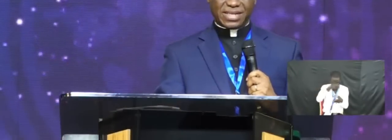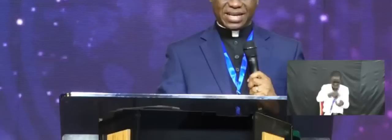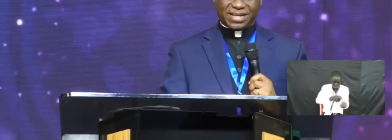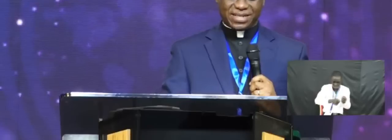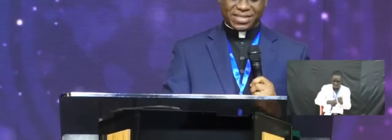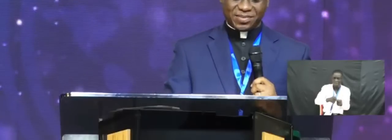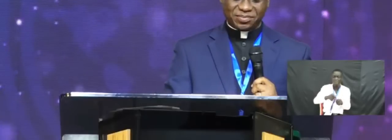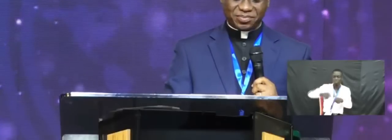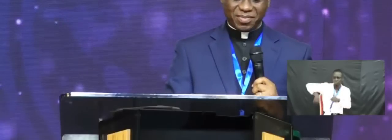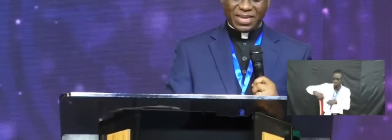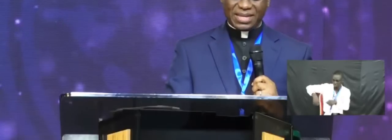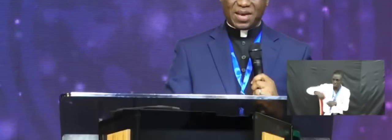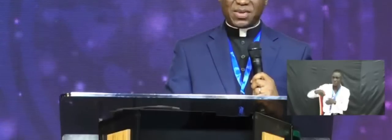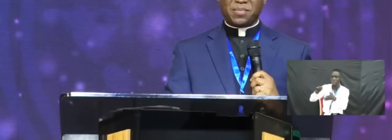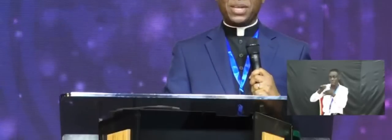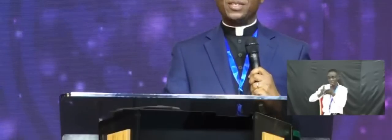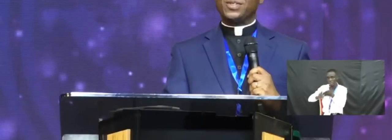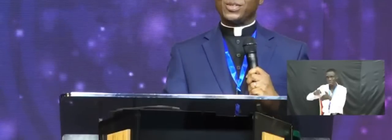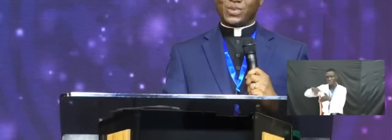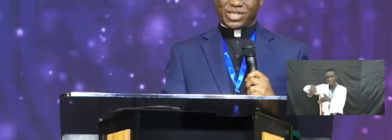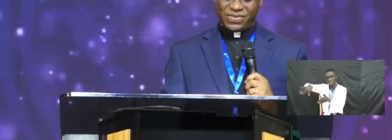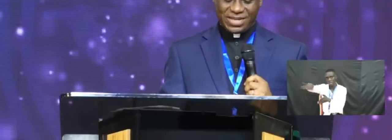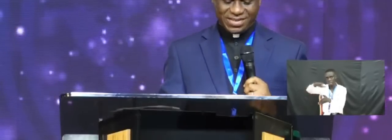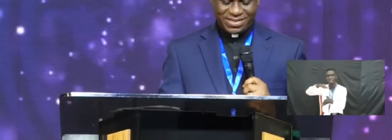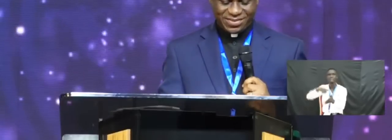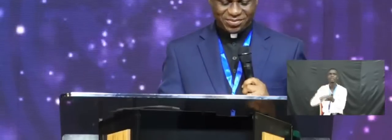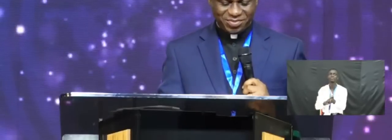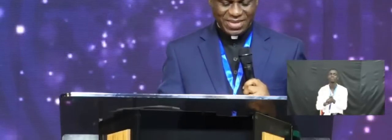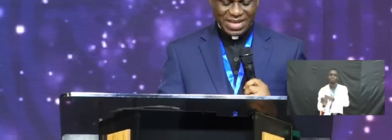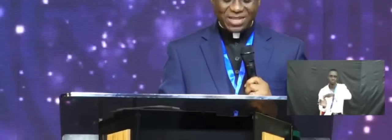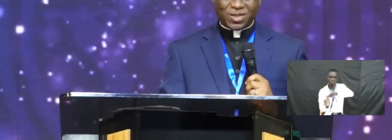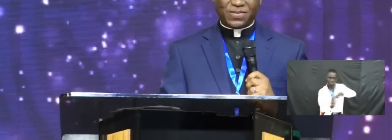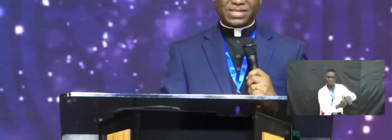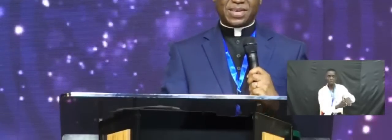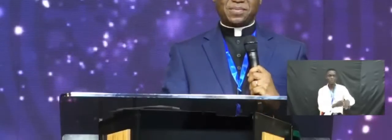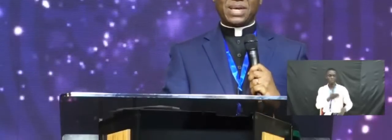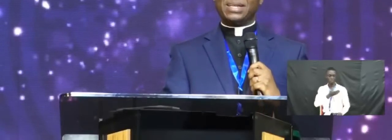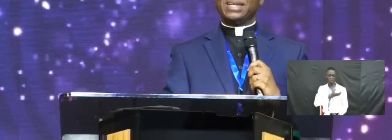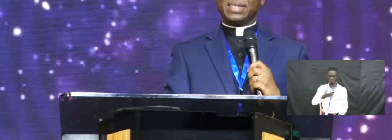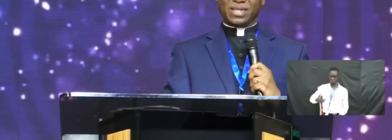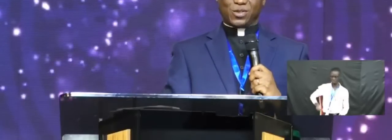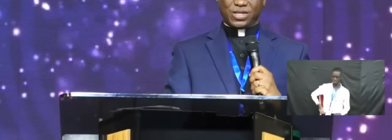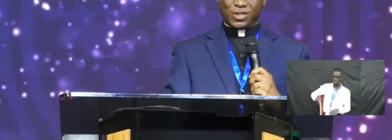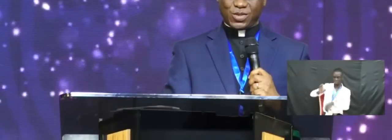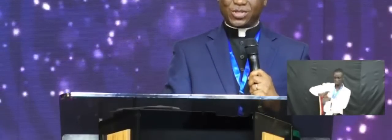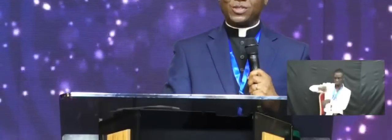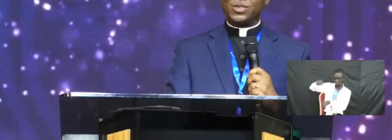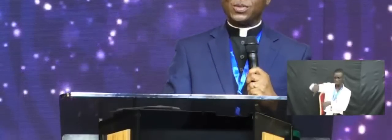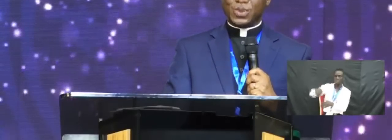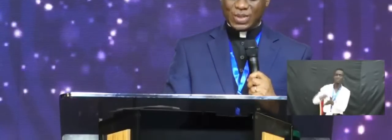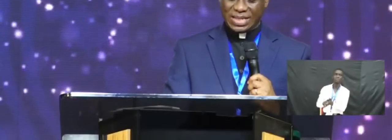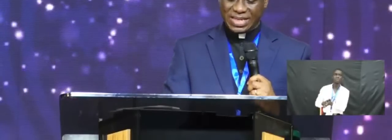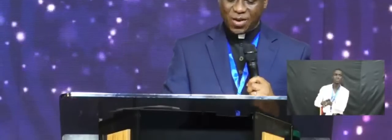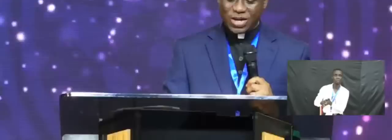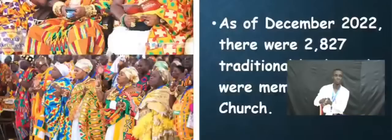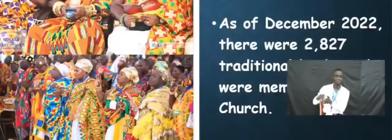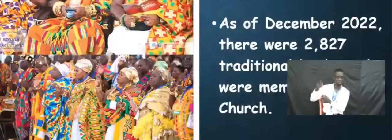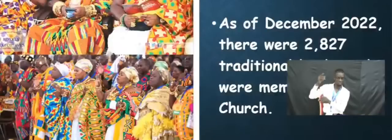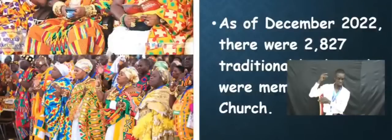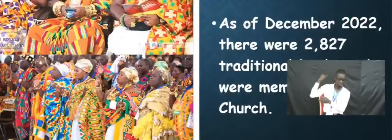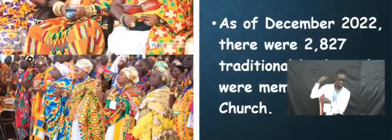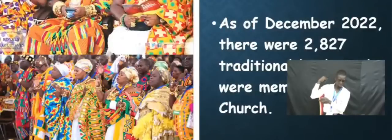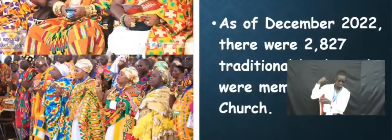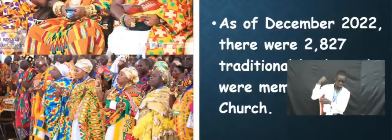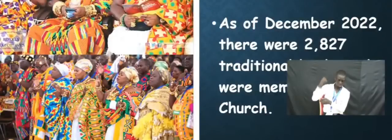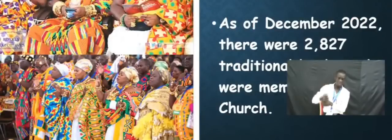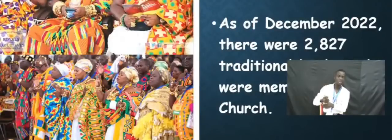fashion designers. Now the ministry to chief tensy as of December 2022 there were